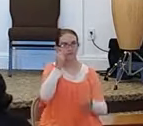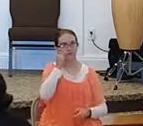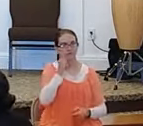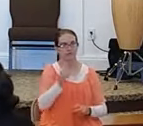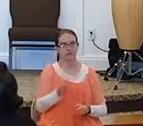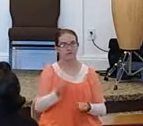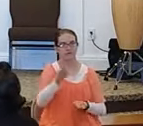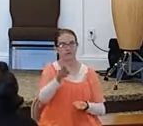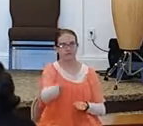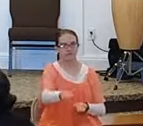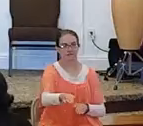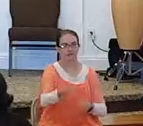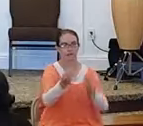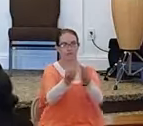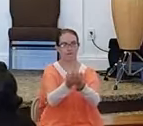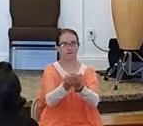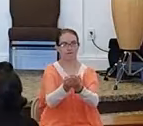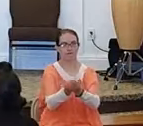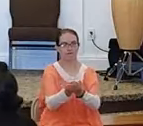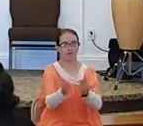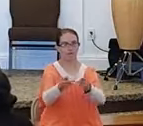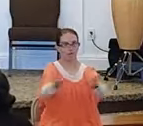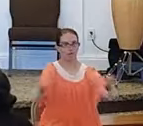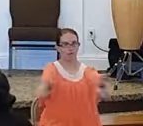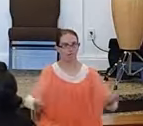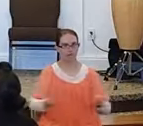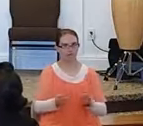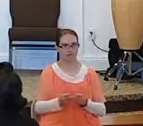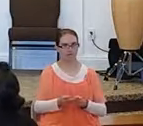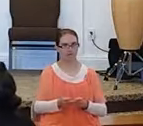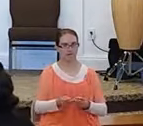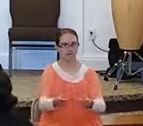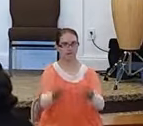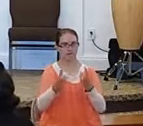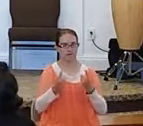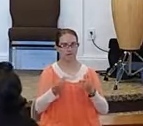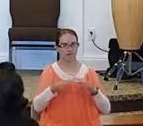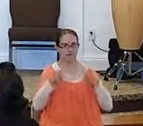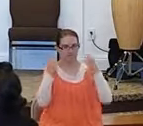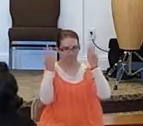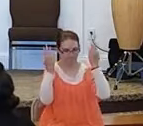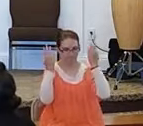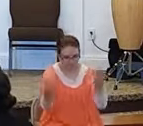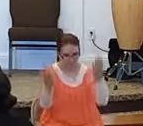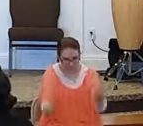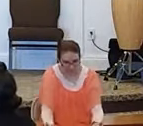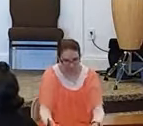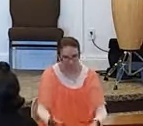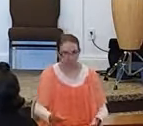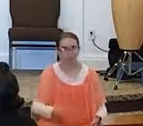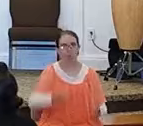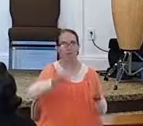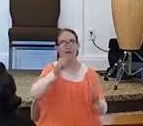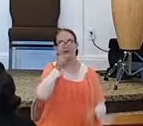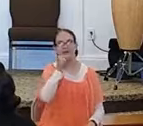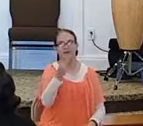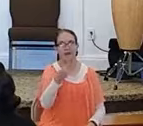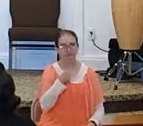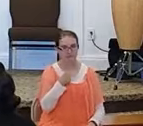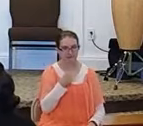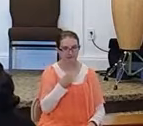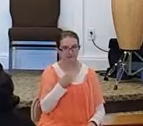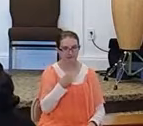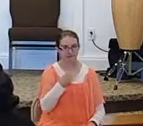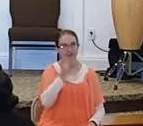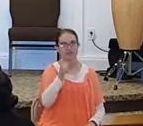stepping foot off the boat onto their land. Amen. They came, and they fell at his feet. What does that tell me today? Amen.